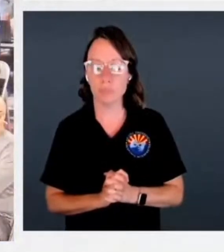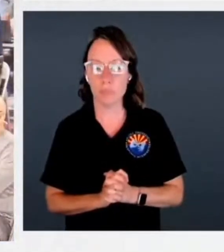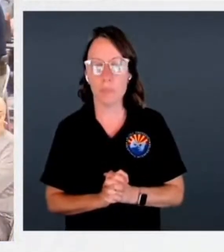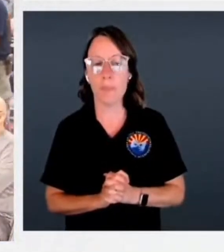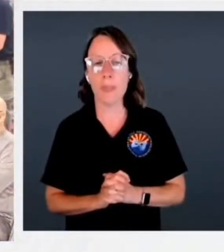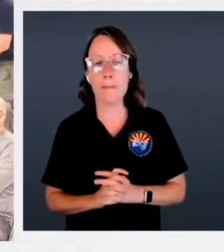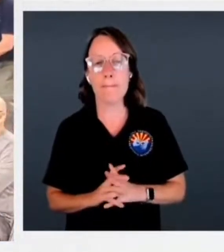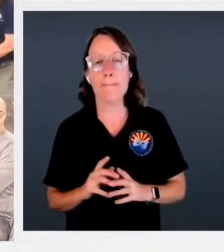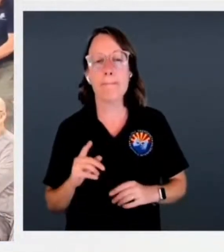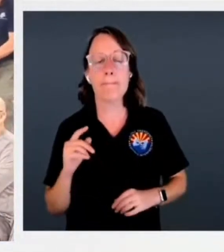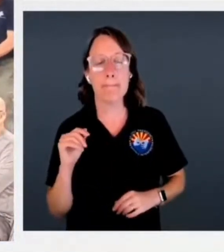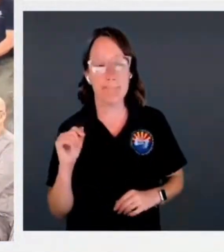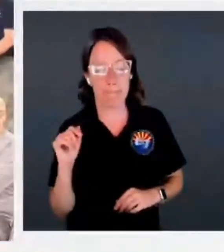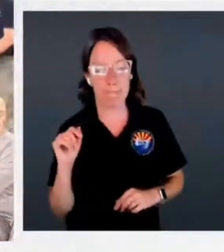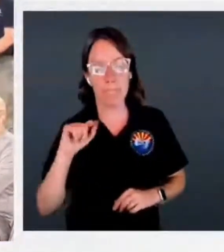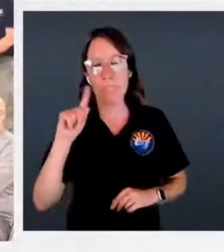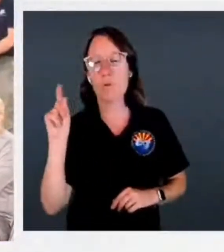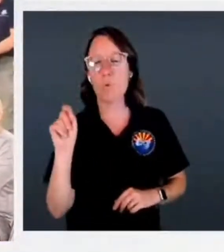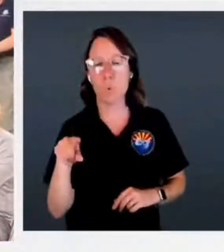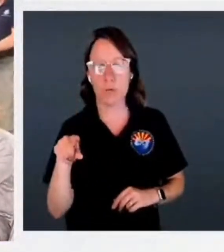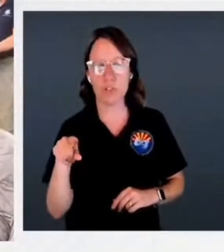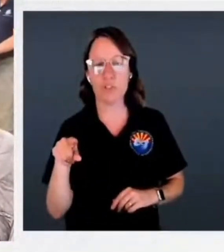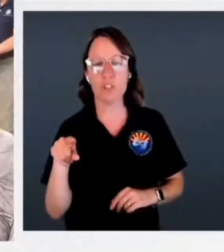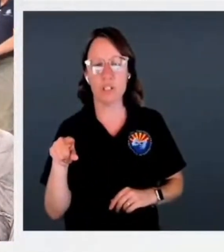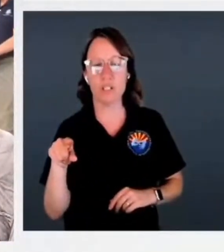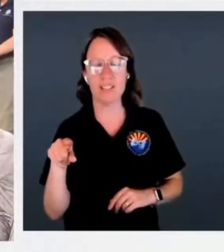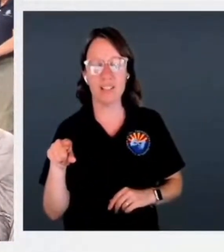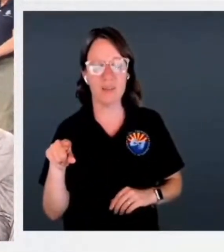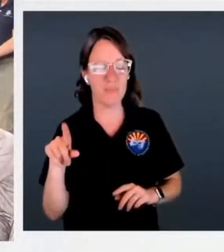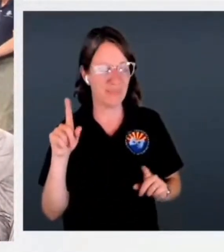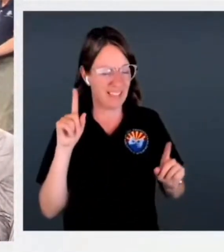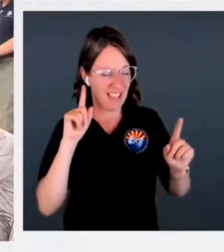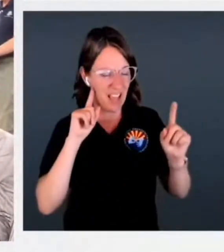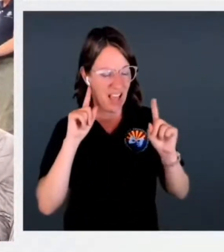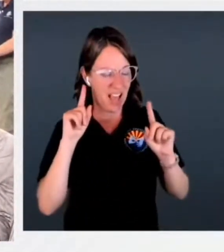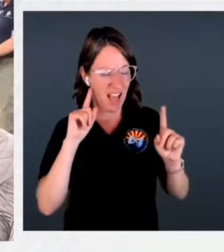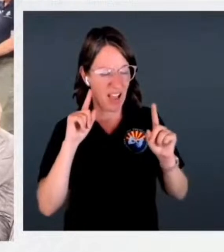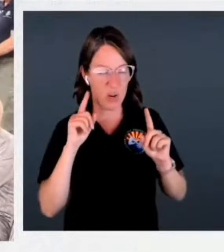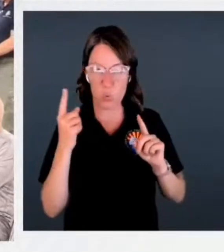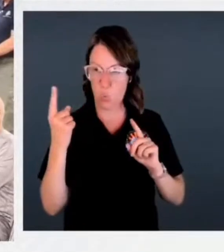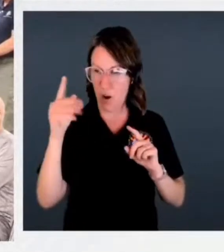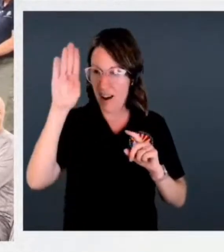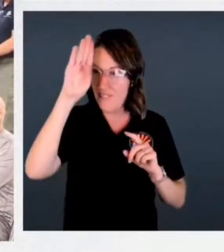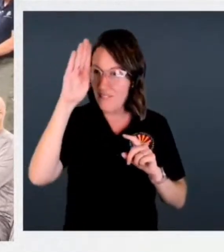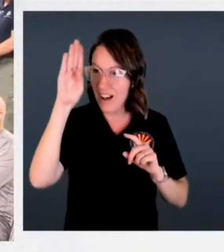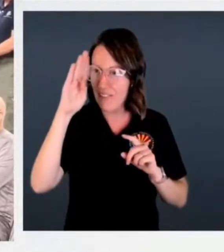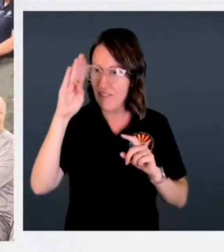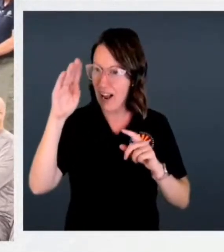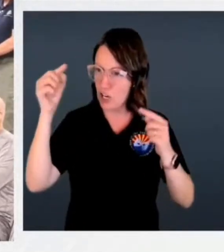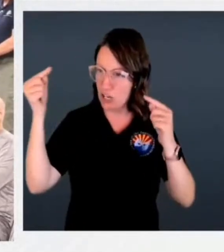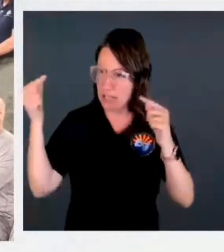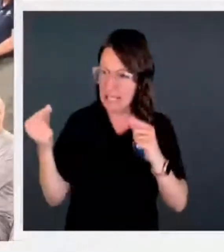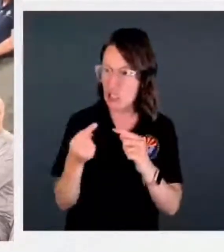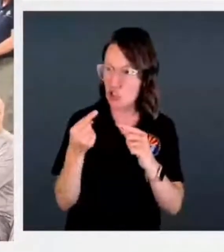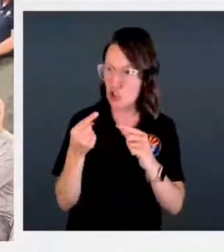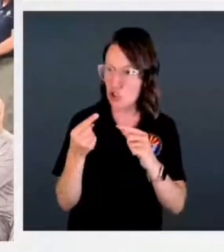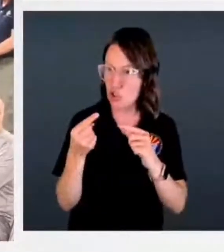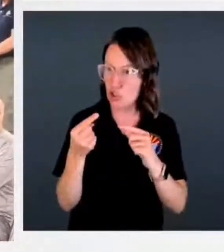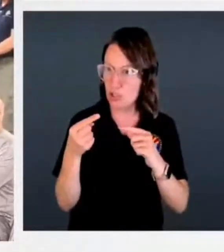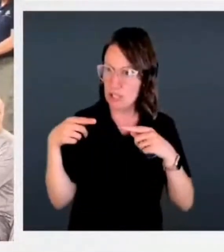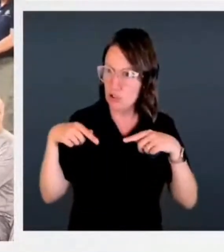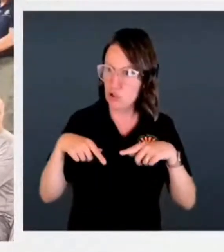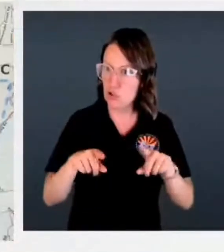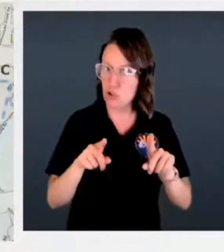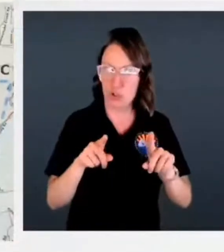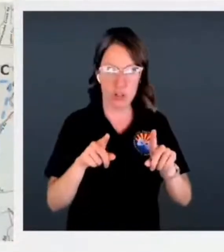My question was a concern. I heard that we had one injured firefighter with this fight. Do you know anything about that?